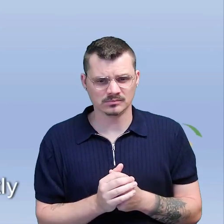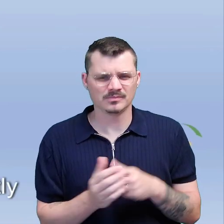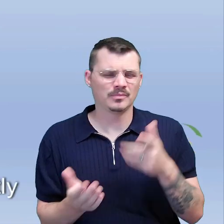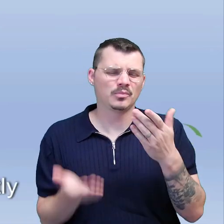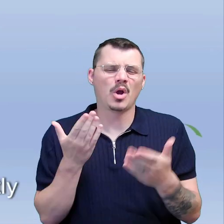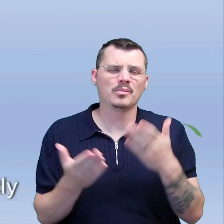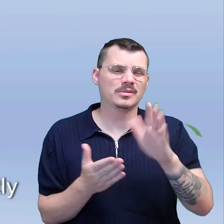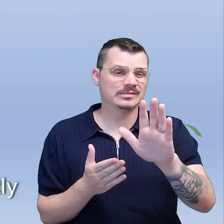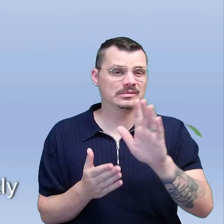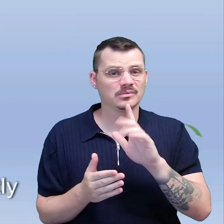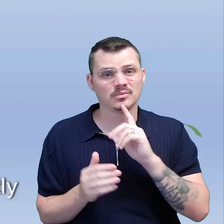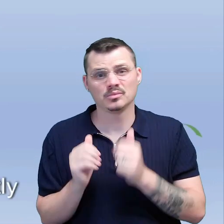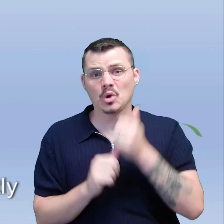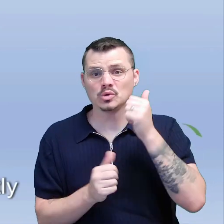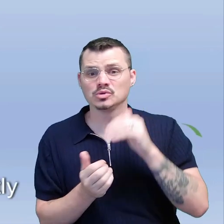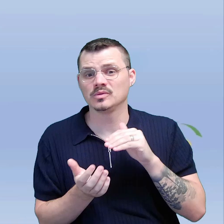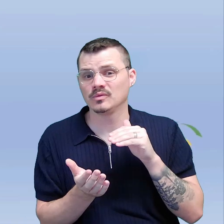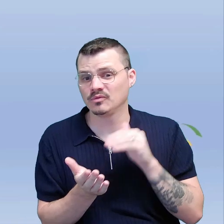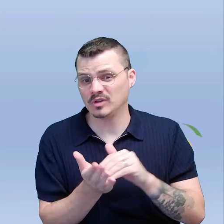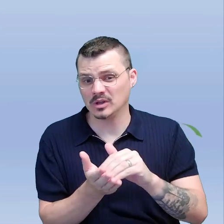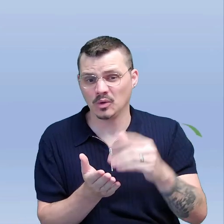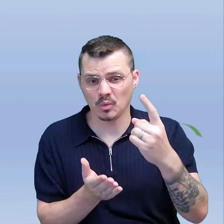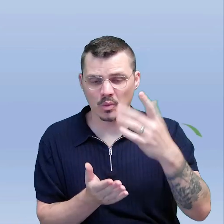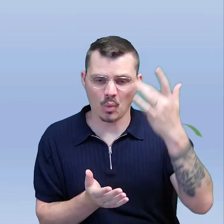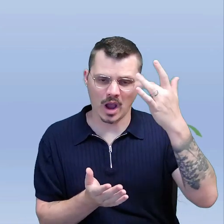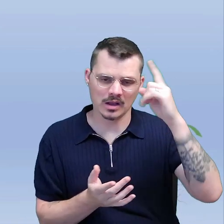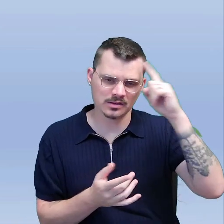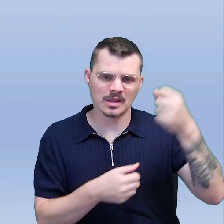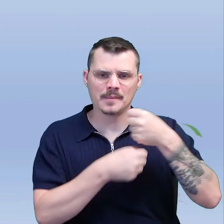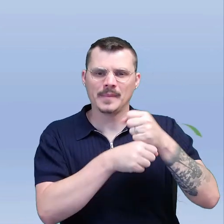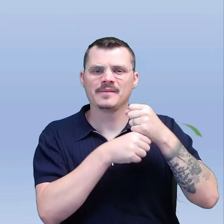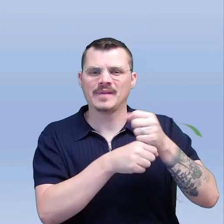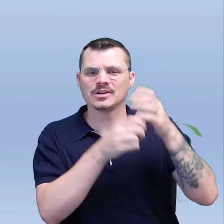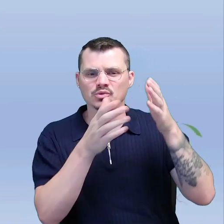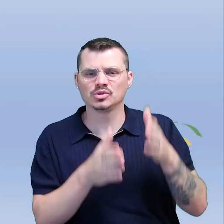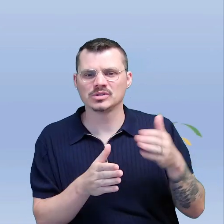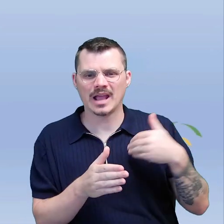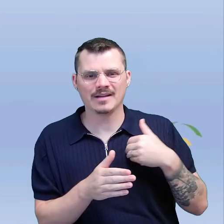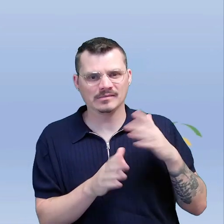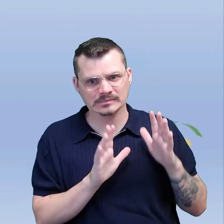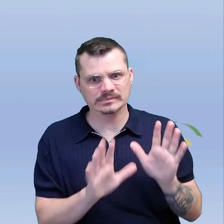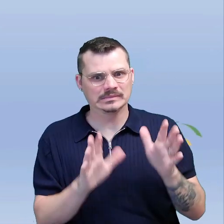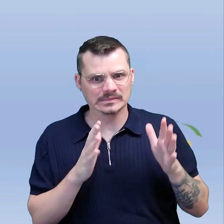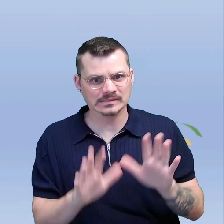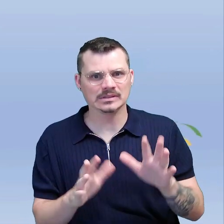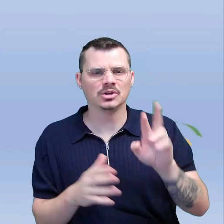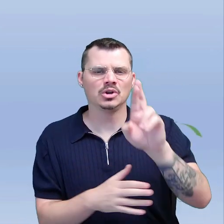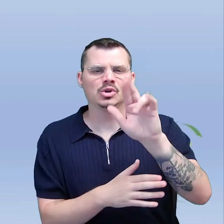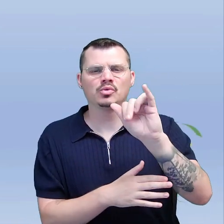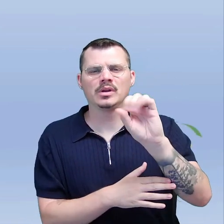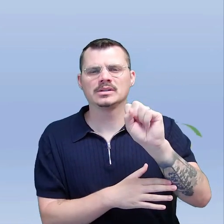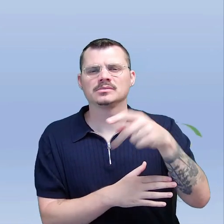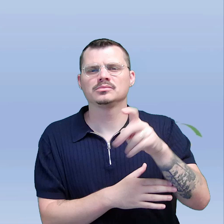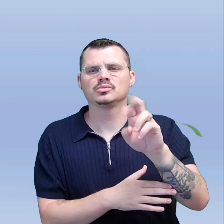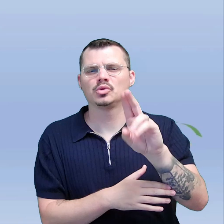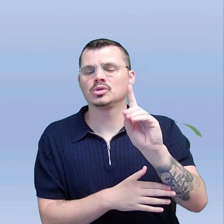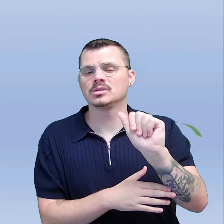Probably the most frequent one, partly because the manufacturers have really pushed it, is